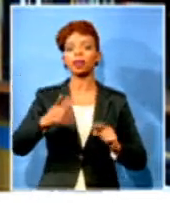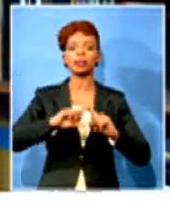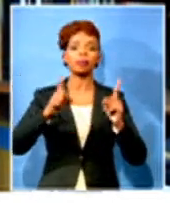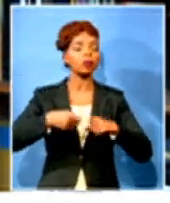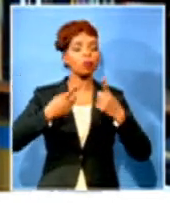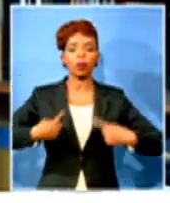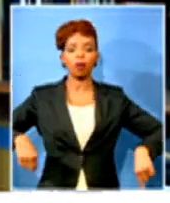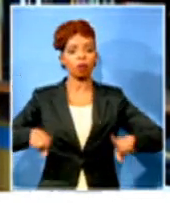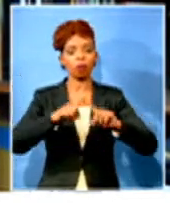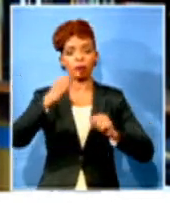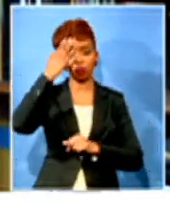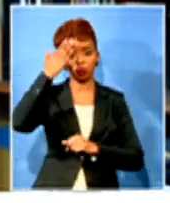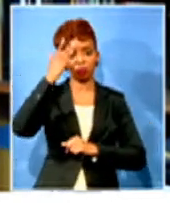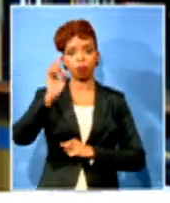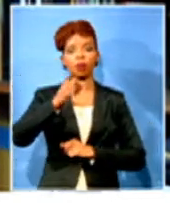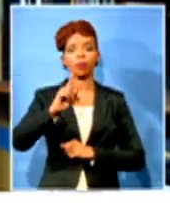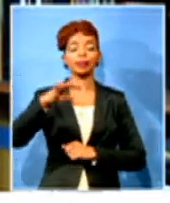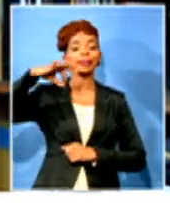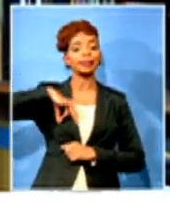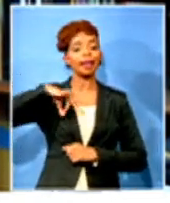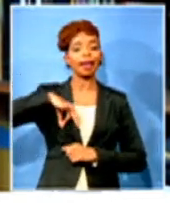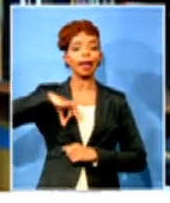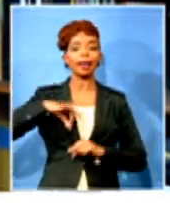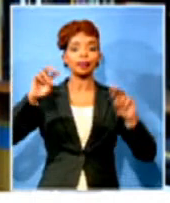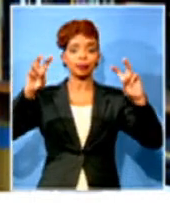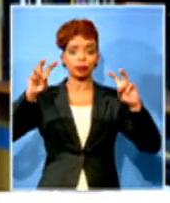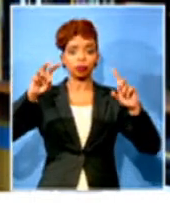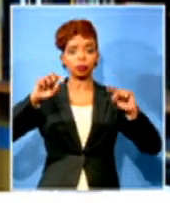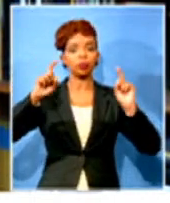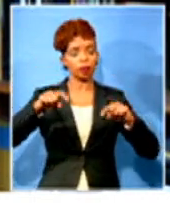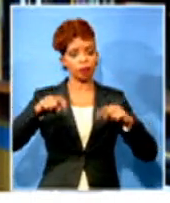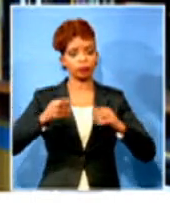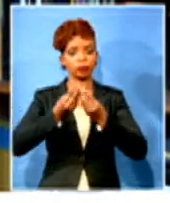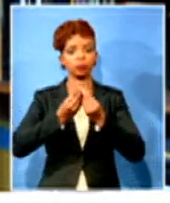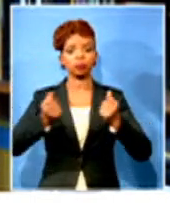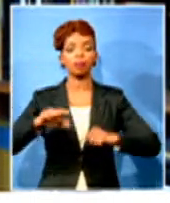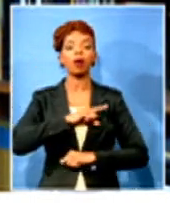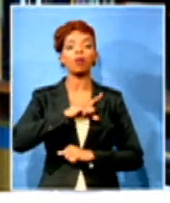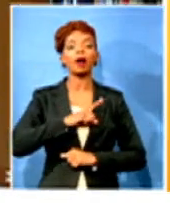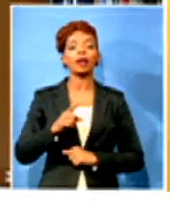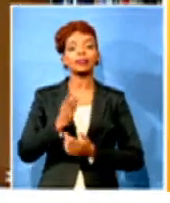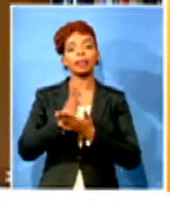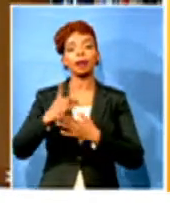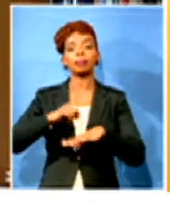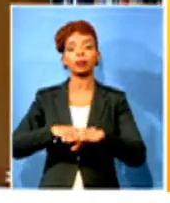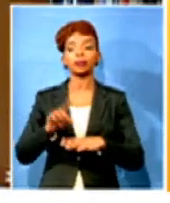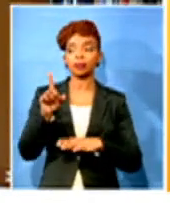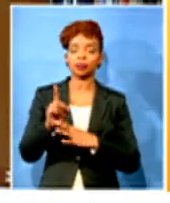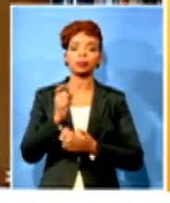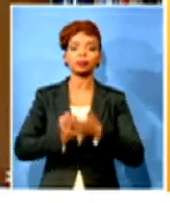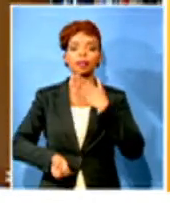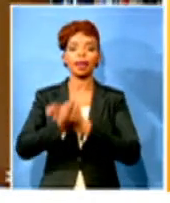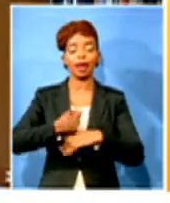the salary issue at some stage, and that stage is heading to us very quickly. So, Mike, just finally,